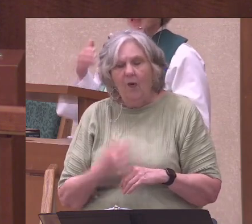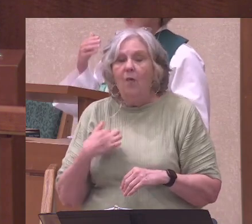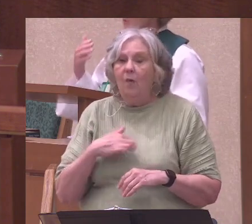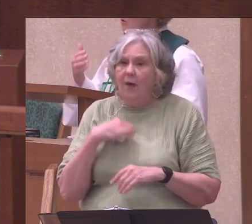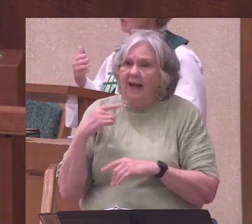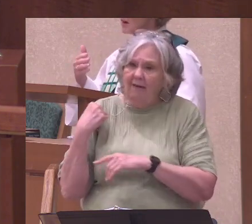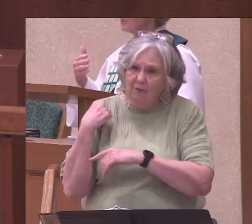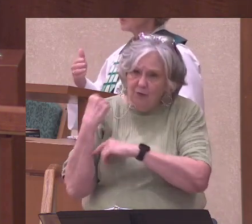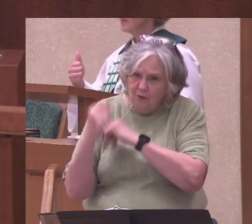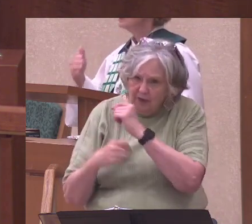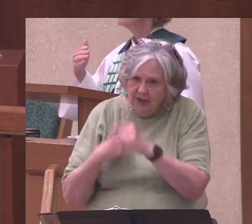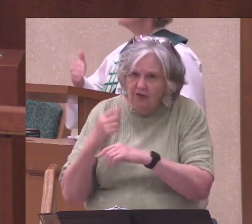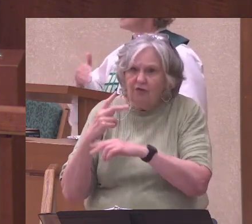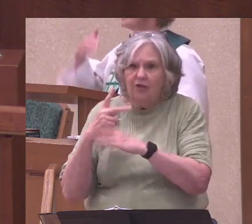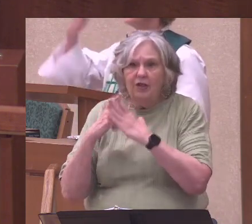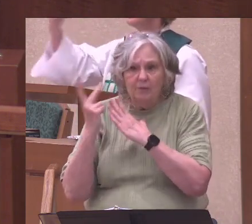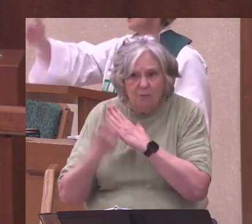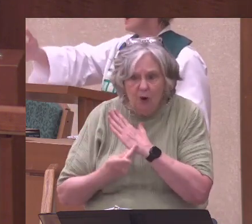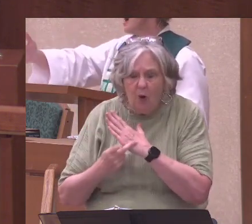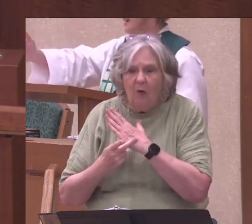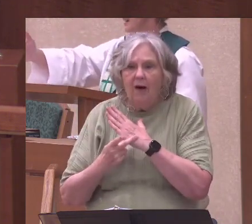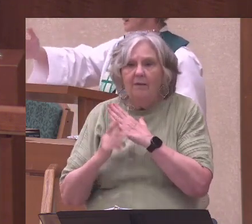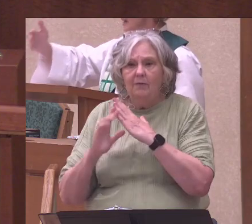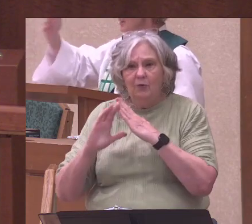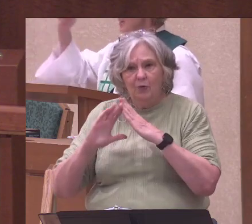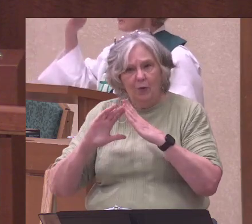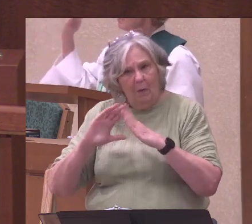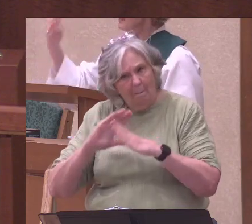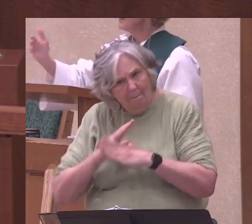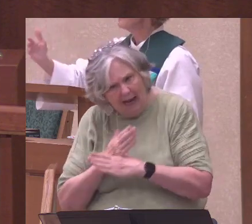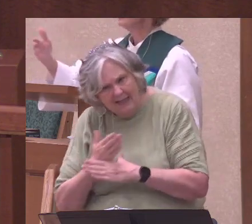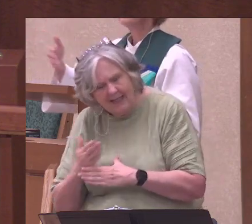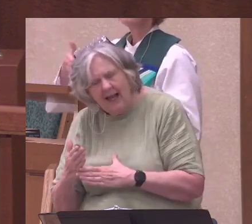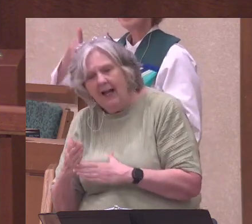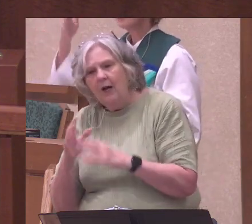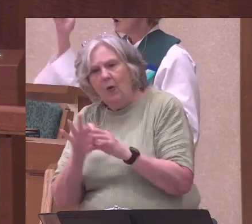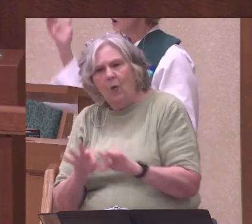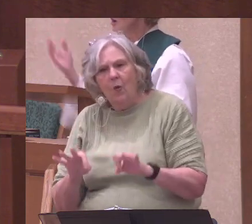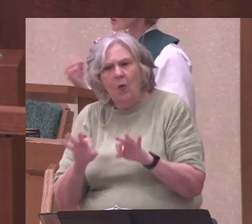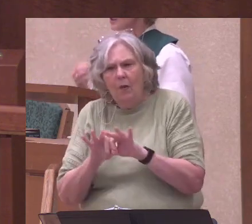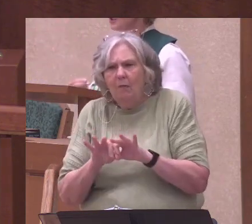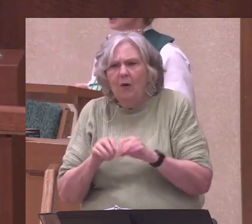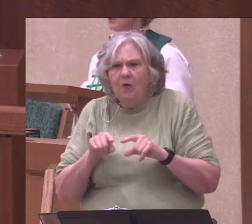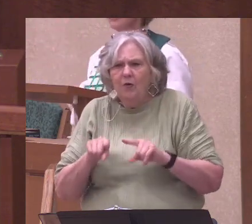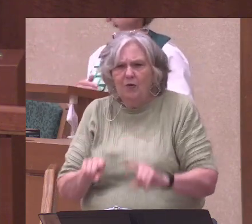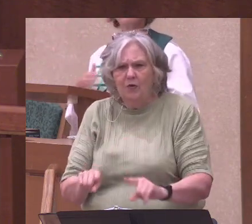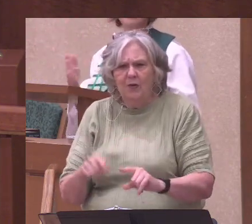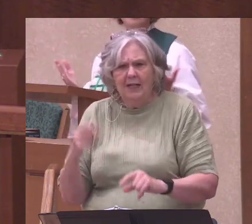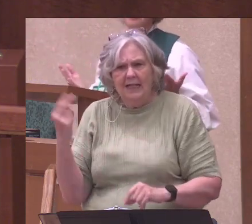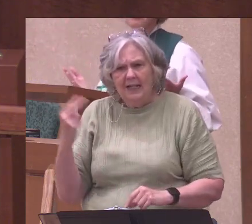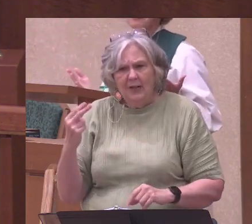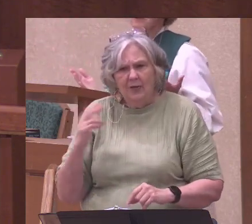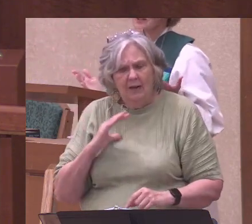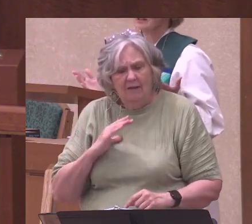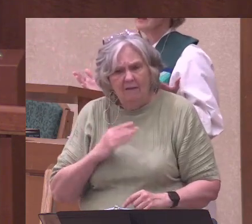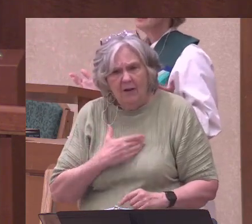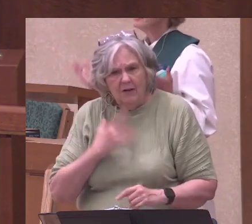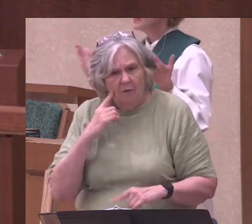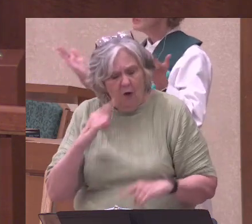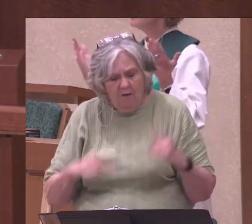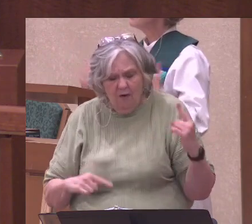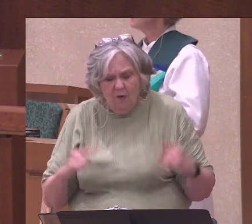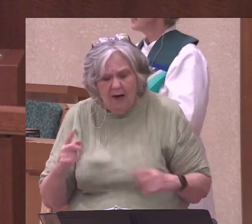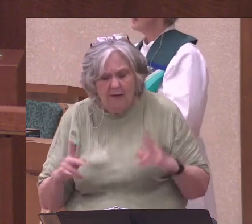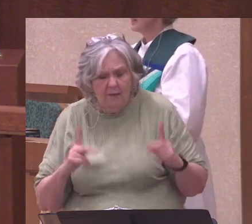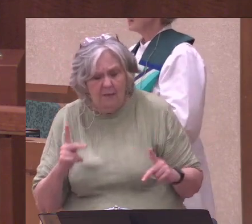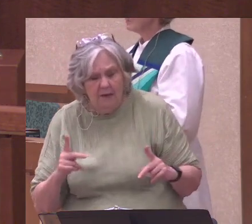traditions and programs to pass on that have been meaningful throughout all our history for a variety of people,